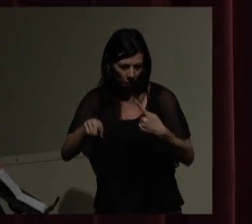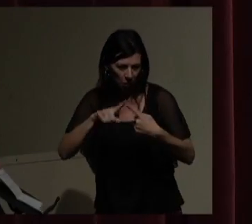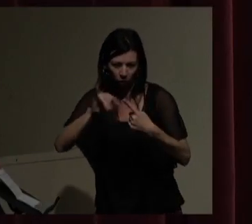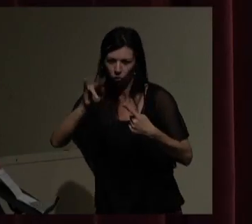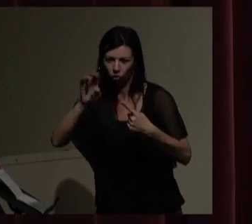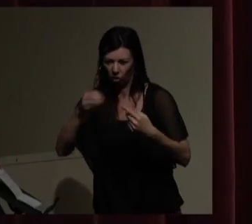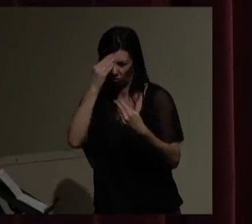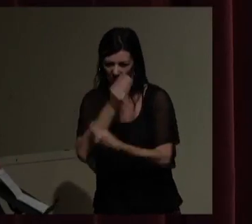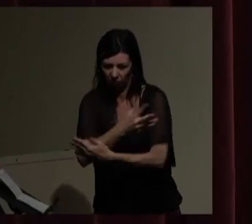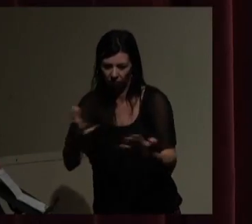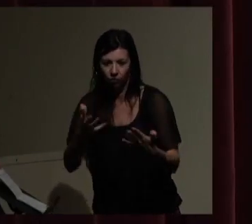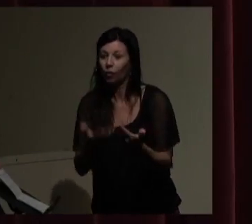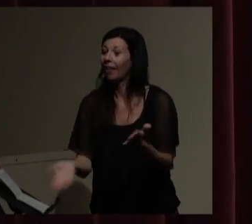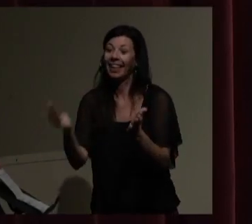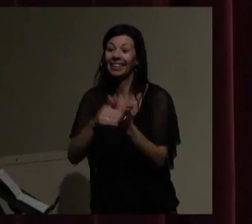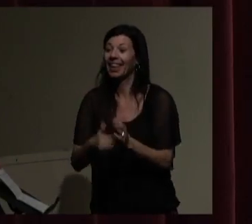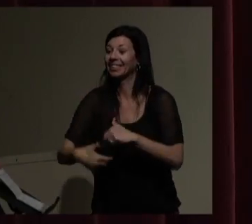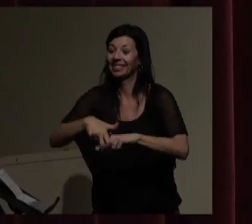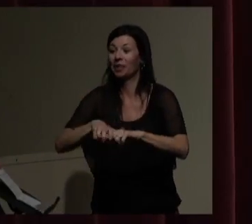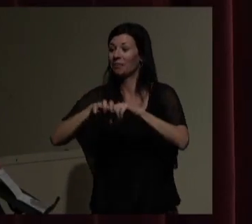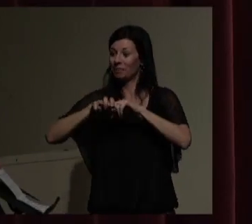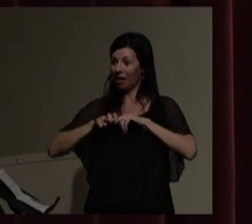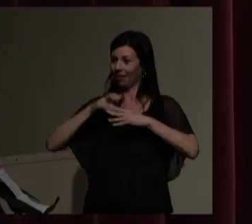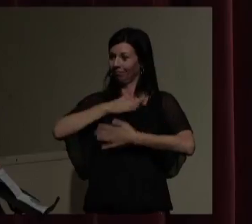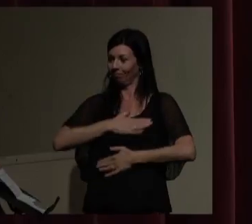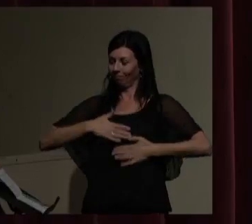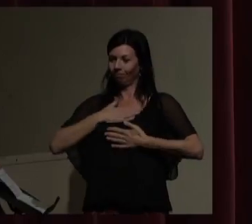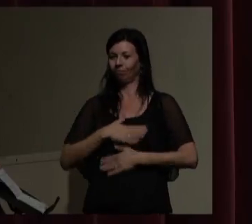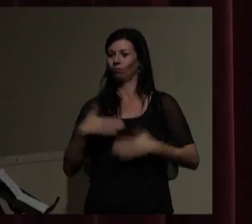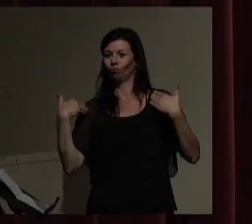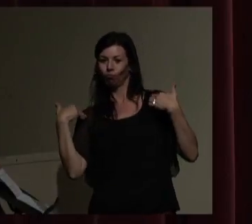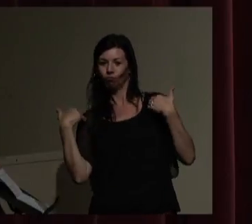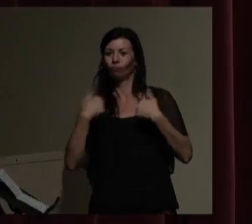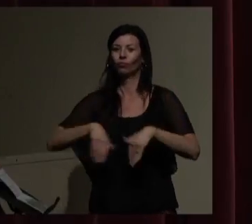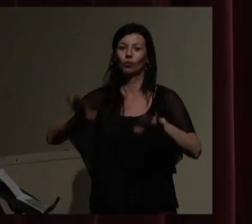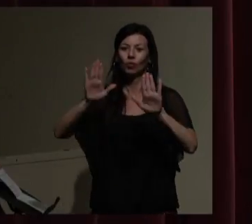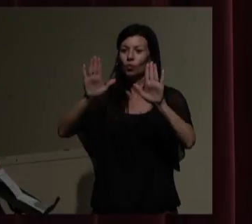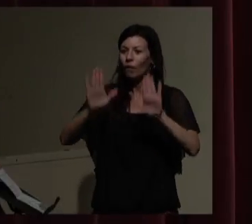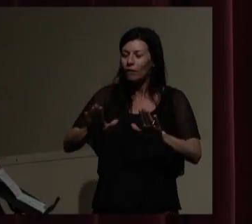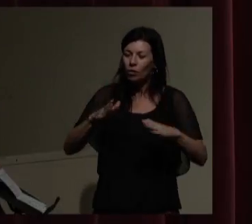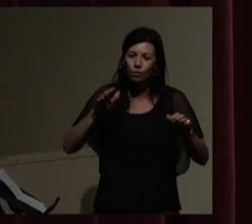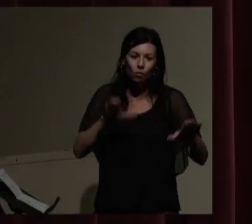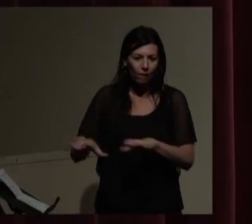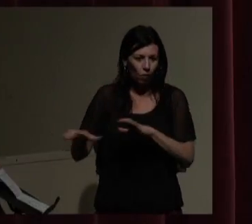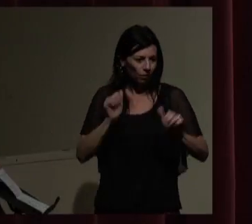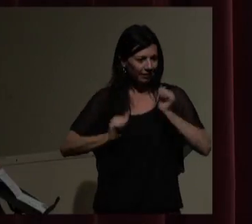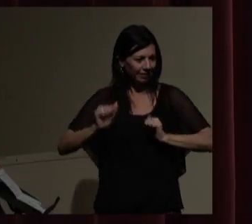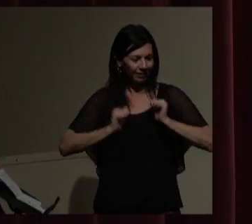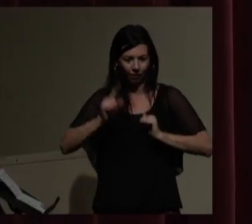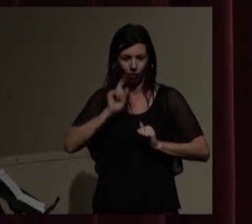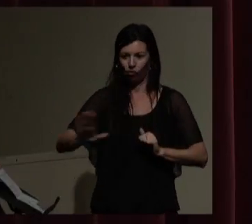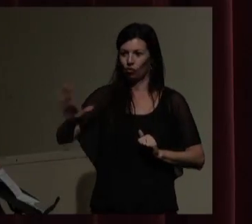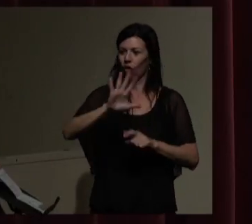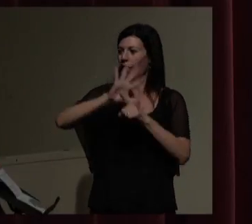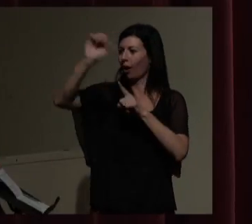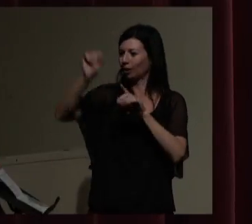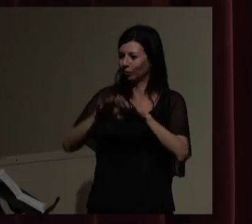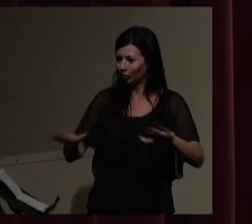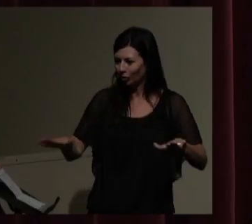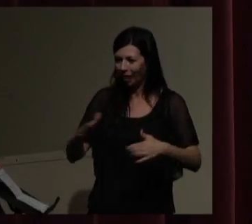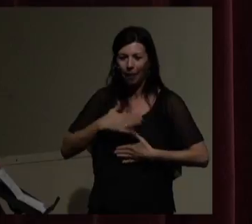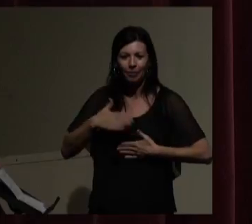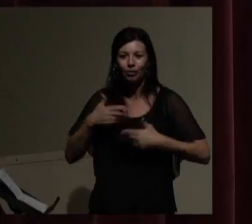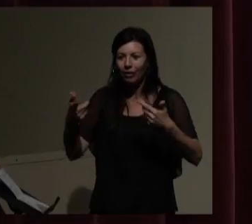okay? Well, again, sit back and relax and enjoy this wonderful performance from your awesome children. We're so excited to have you here again today.